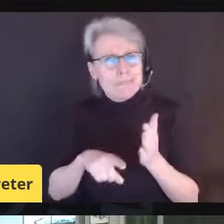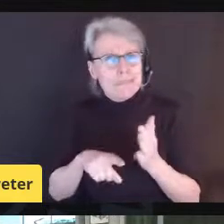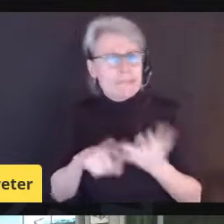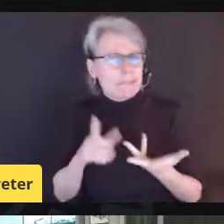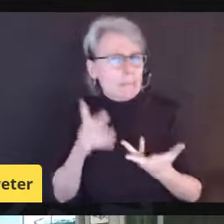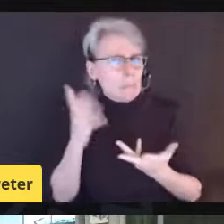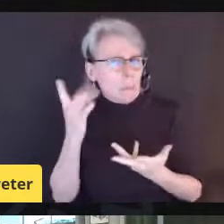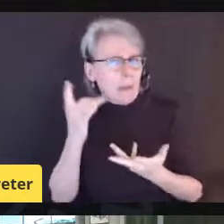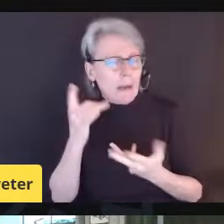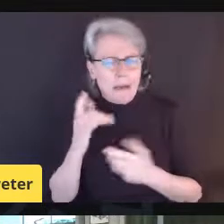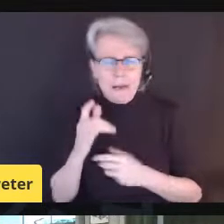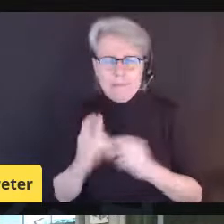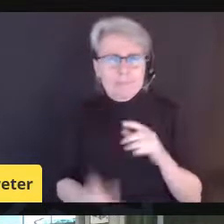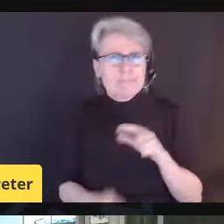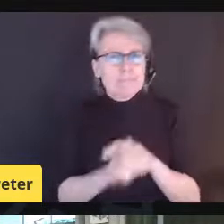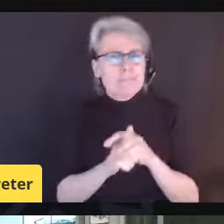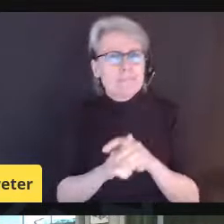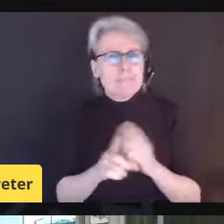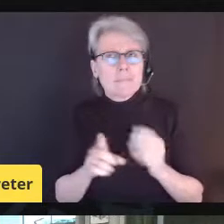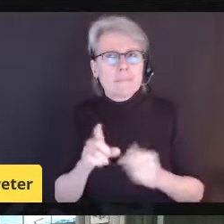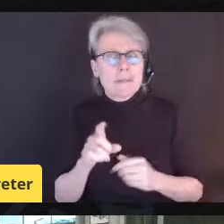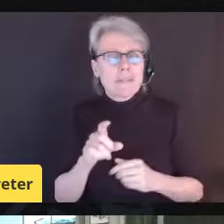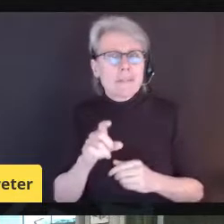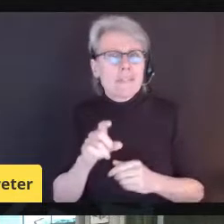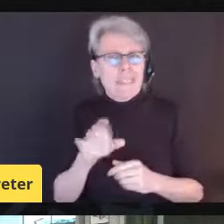that come with dealing with live animals,